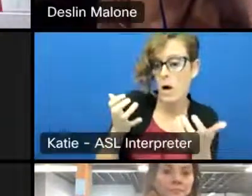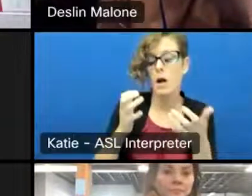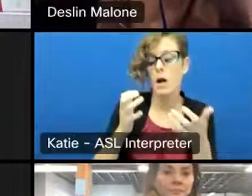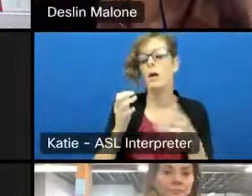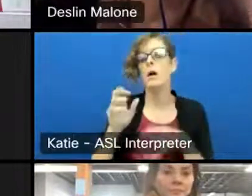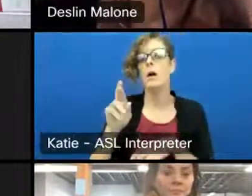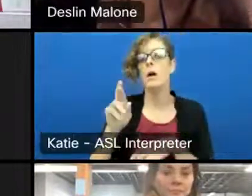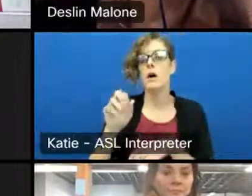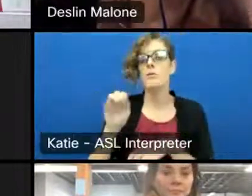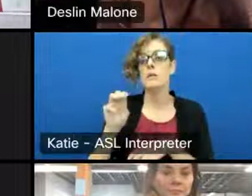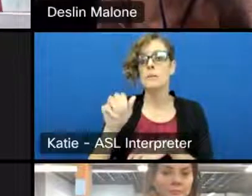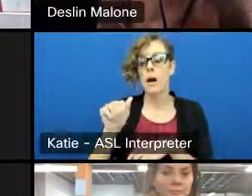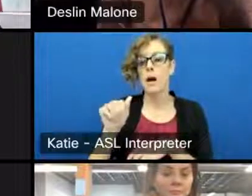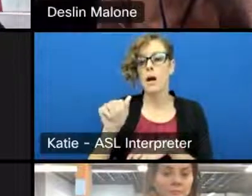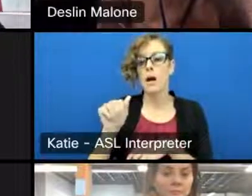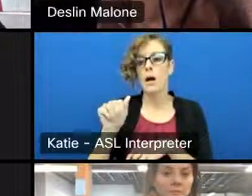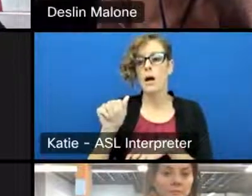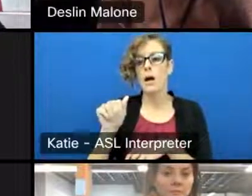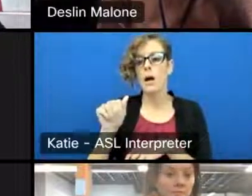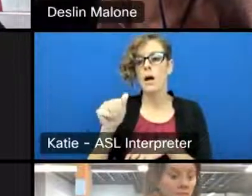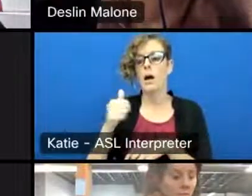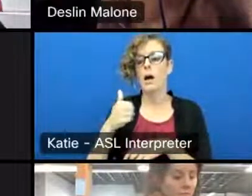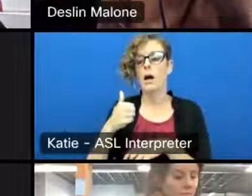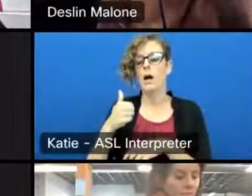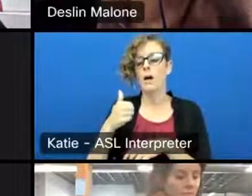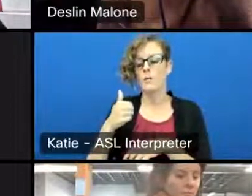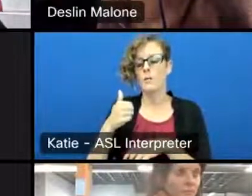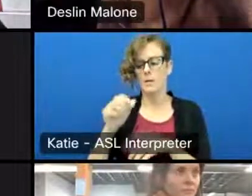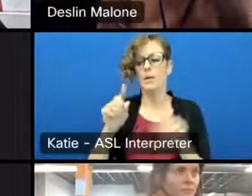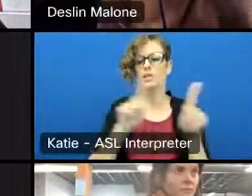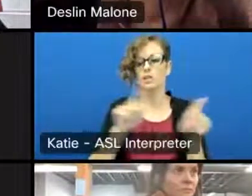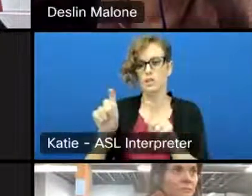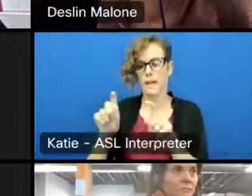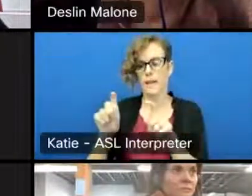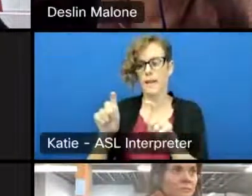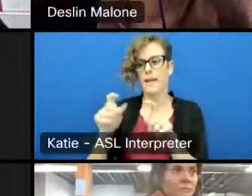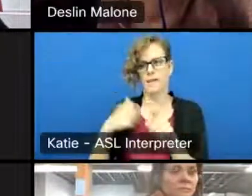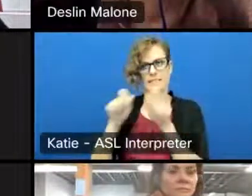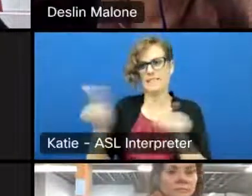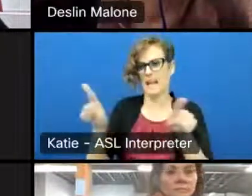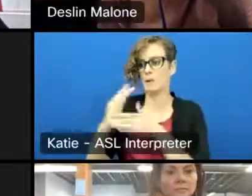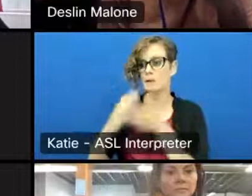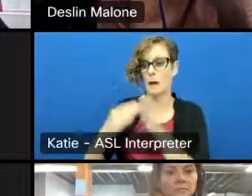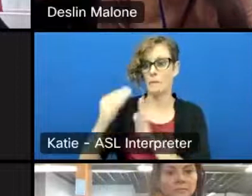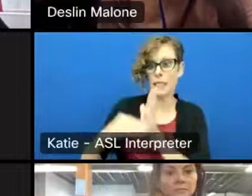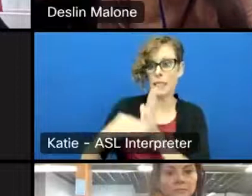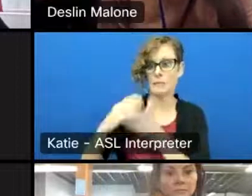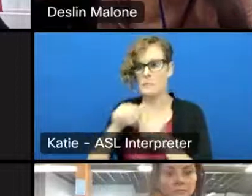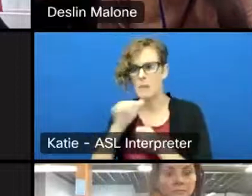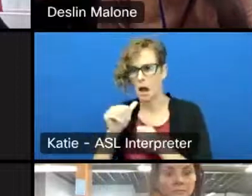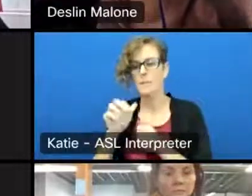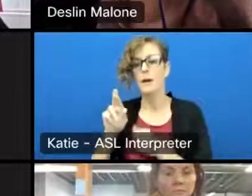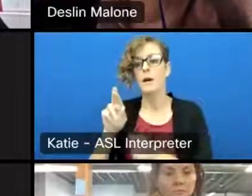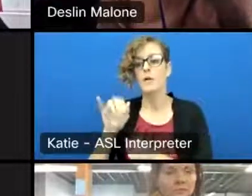survey is something that folks have filled out or if they have not filled it out. And so, Rima, with your interpreters,